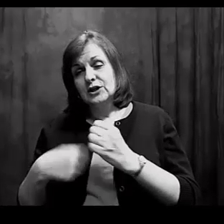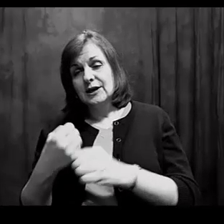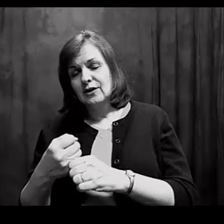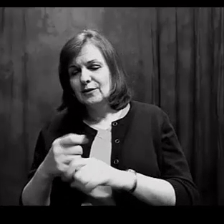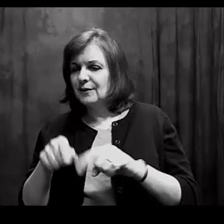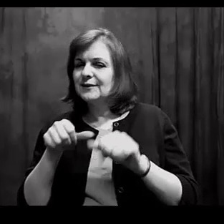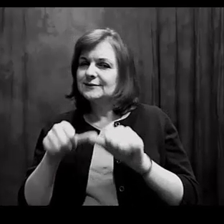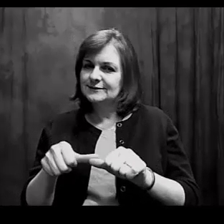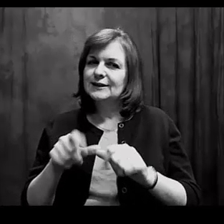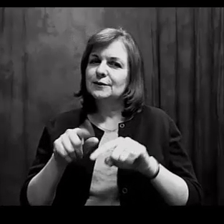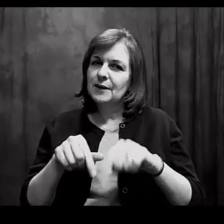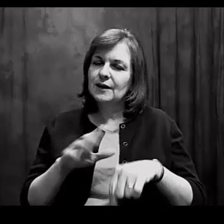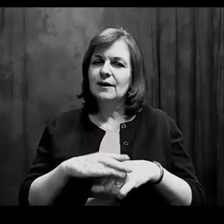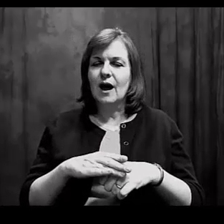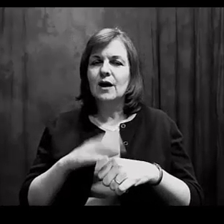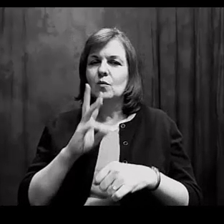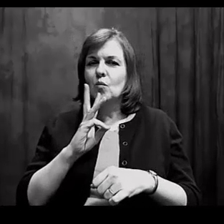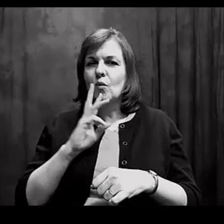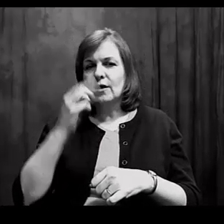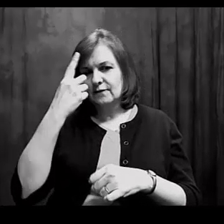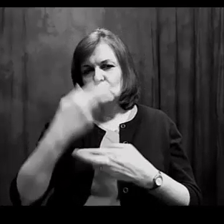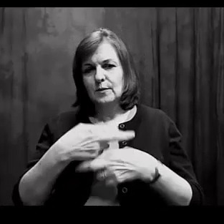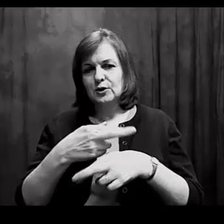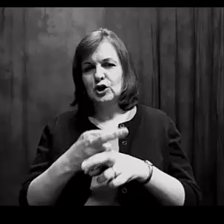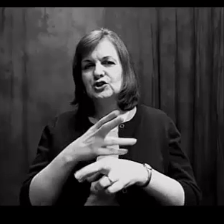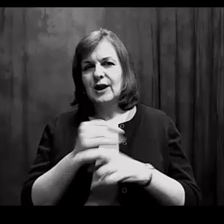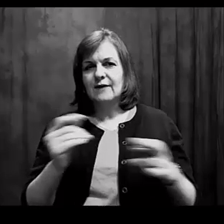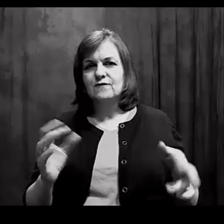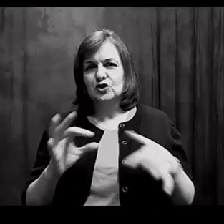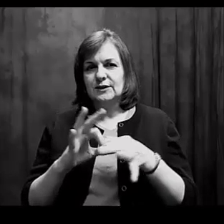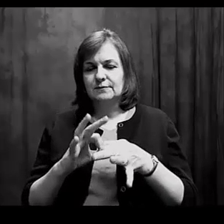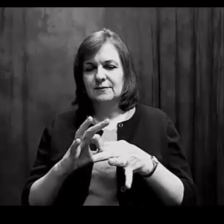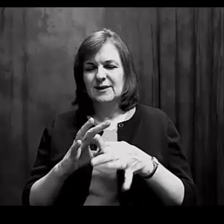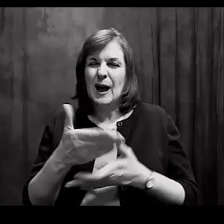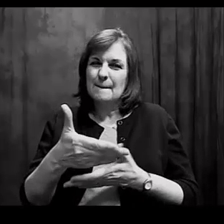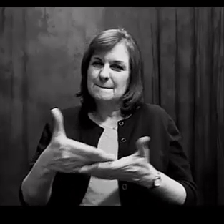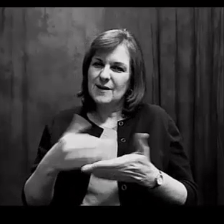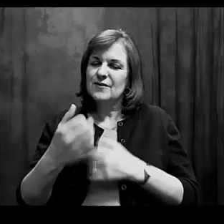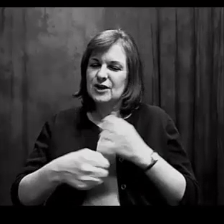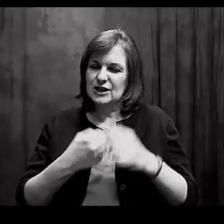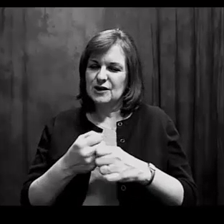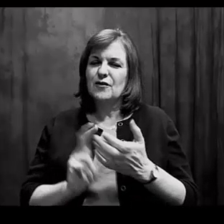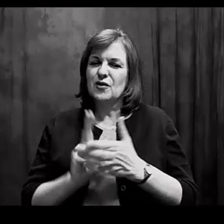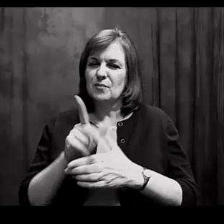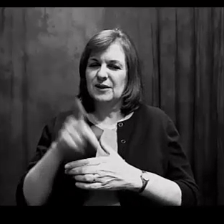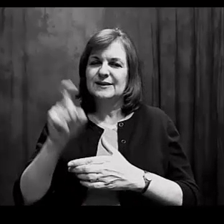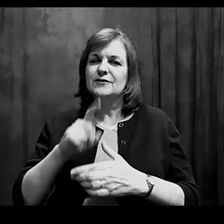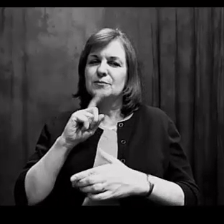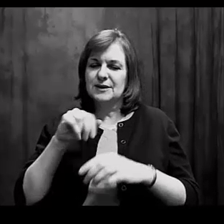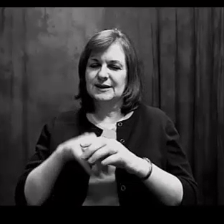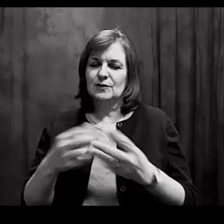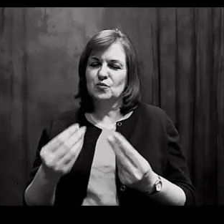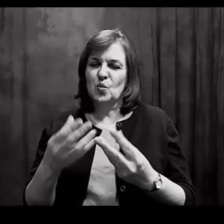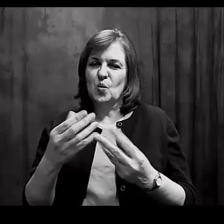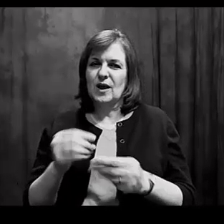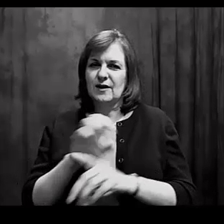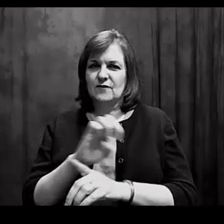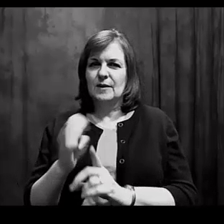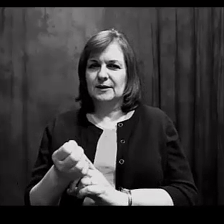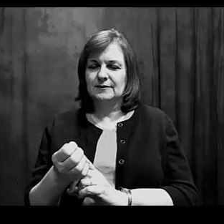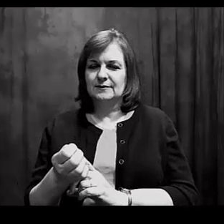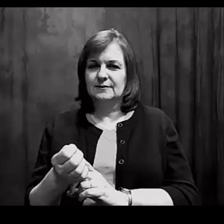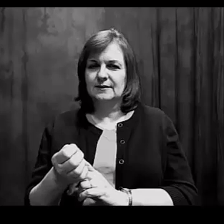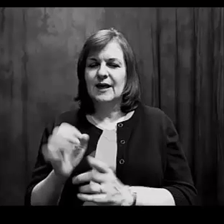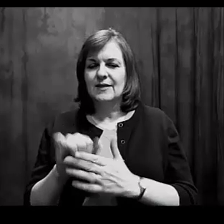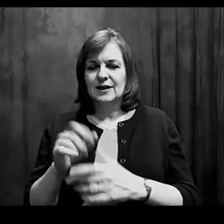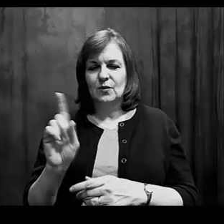out in these areas part of the year, these plants are still dependent on water for reproduction and fertilization. So during